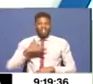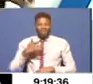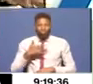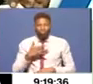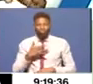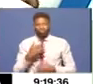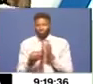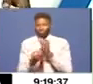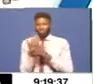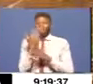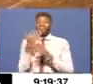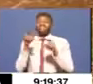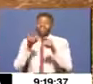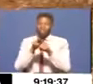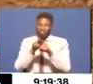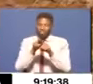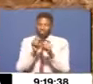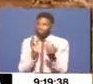that report.